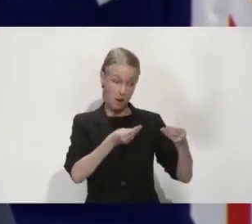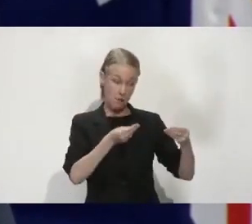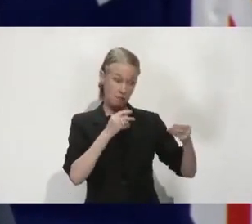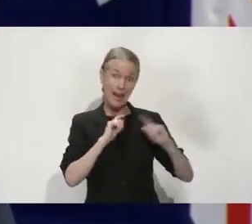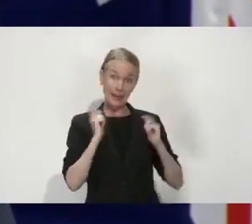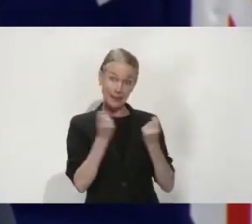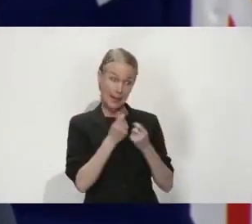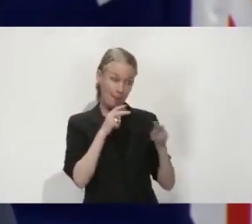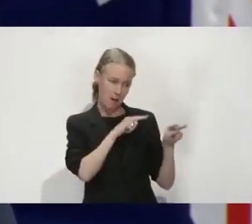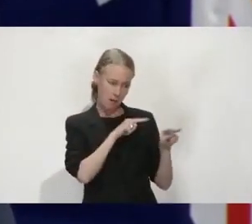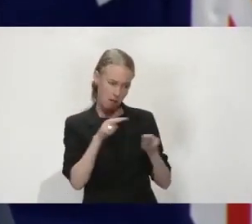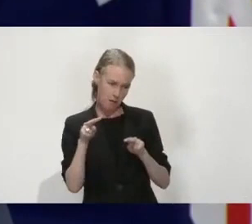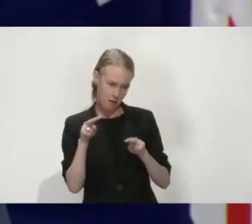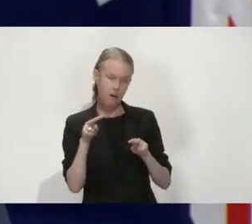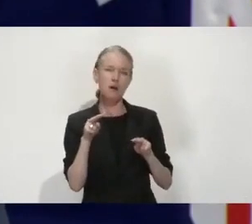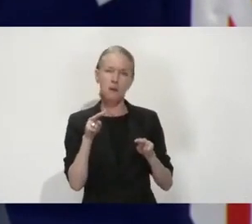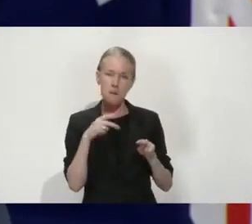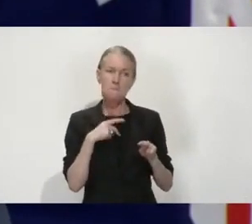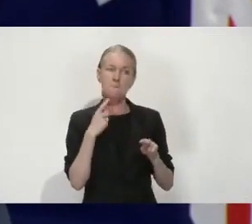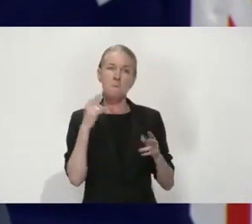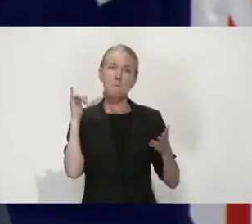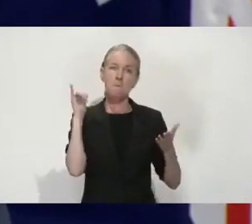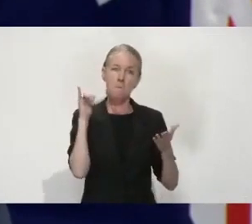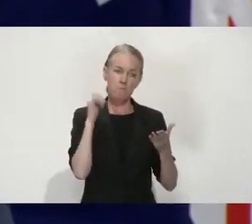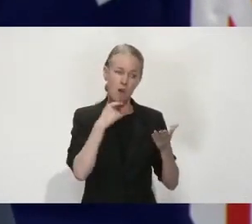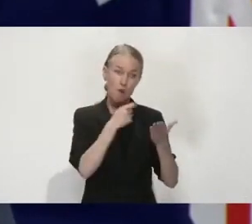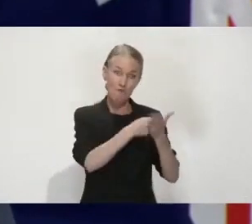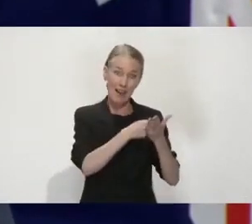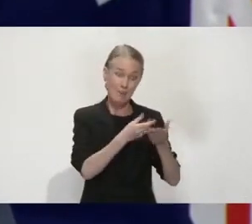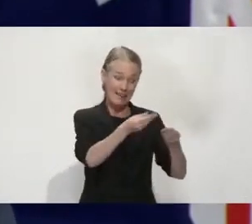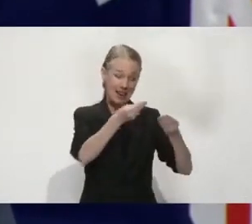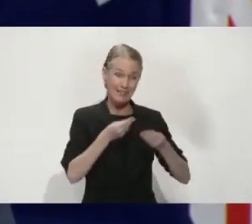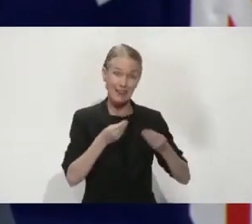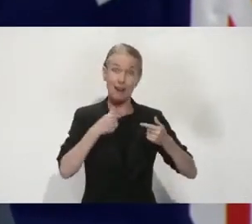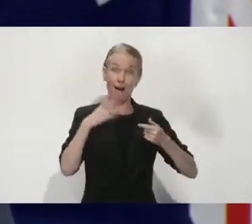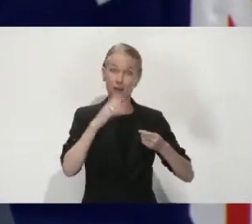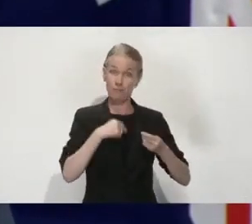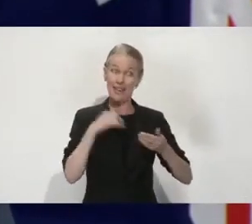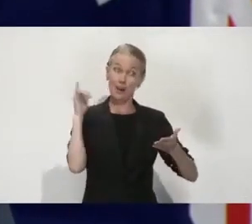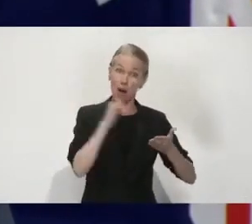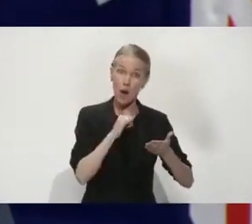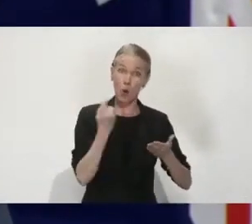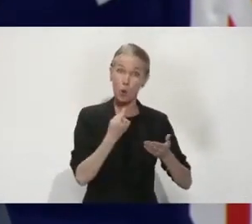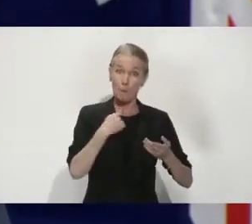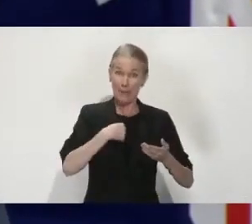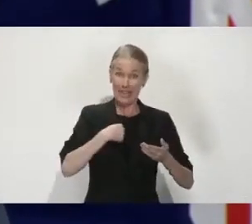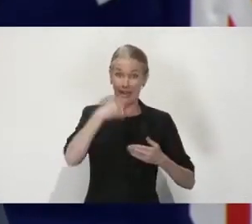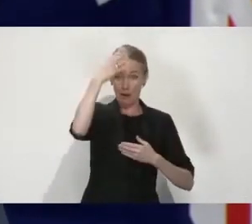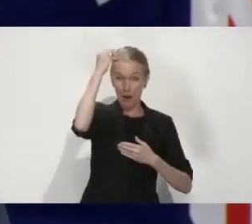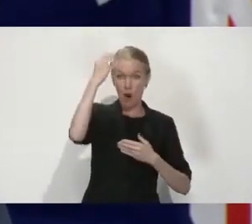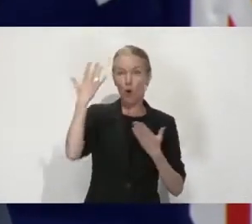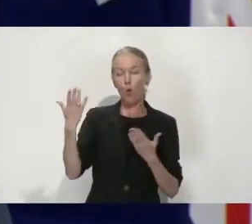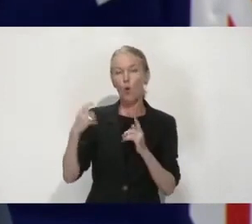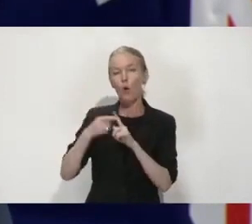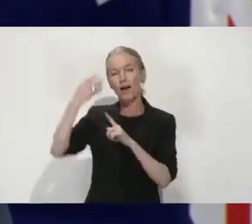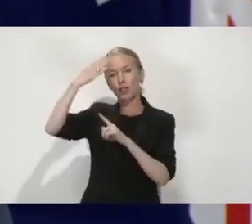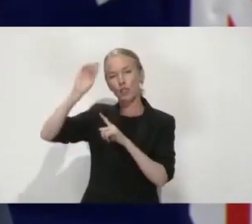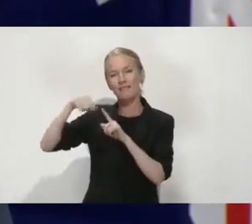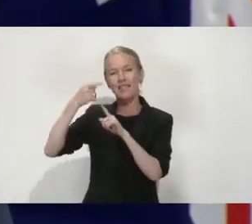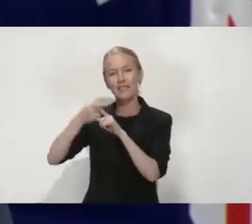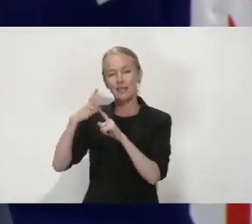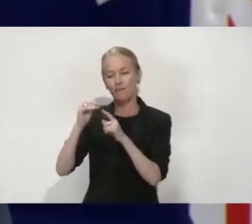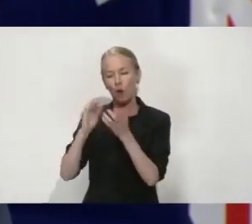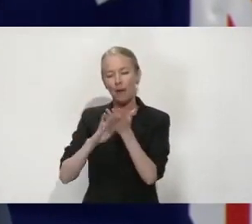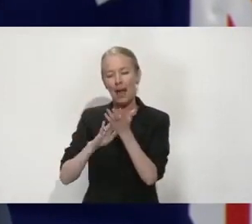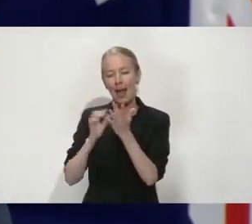decision is made either by me or by my colleague, Deputy Chief Executive for MIQ, Megan Main. Most exemptions are